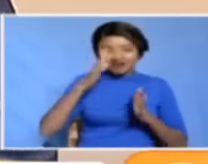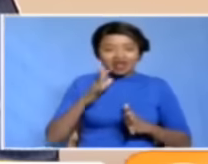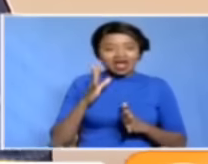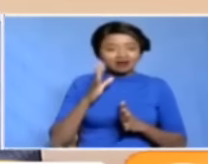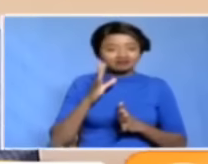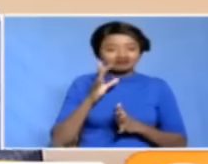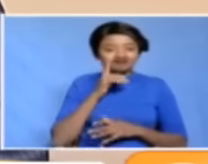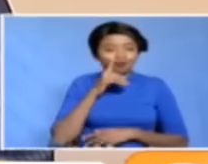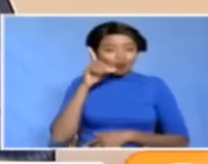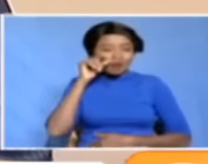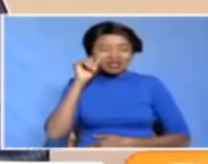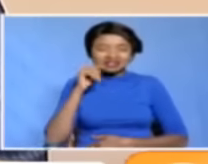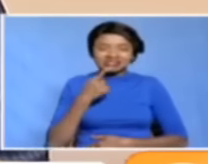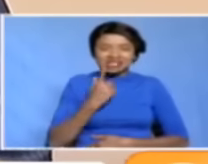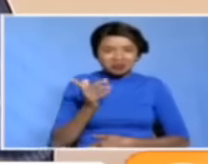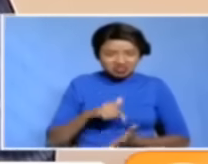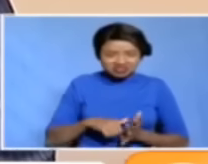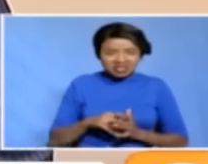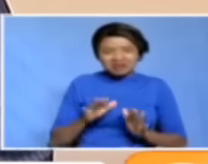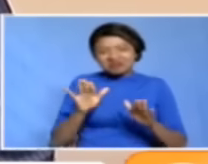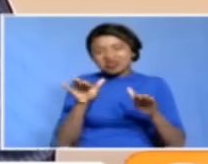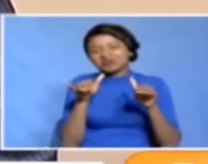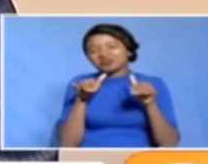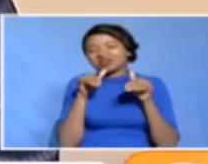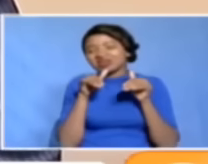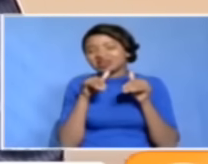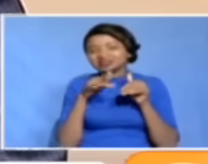for William Ruto in the airstrip.